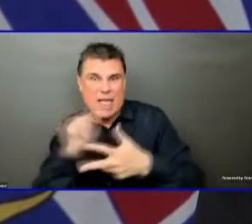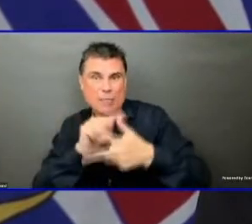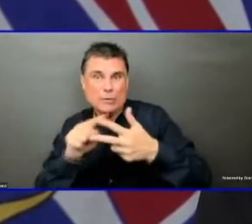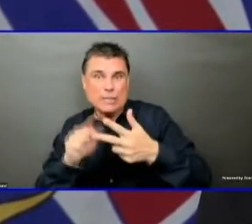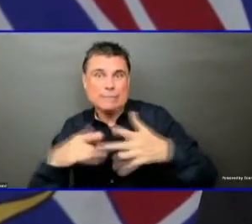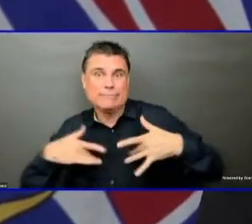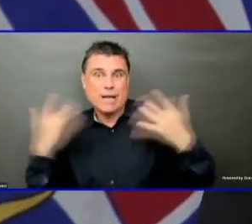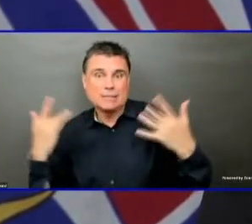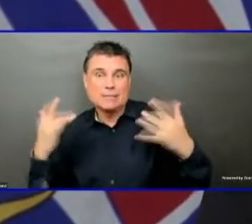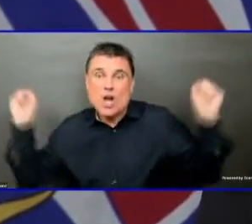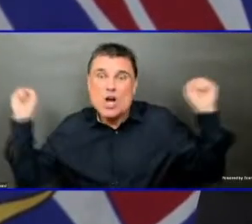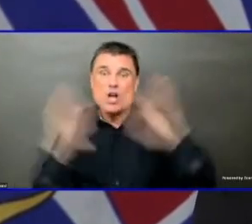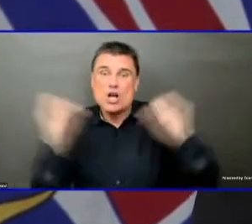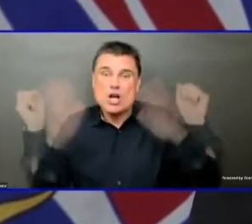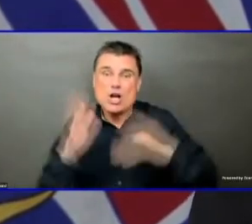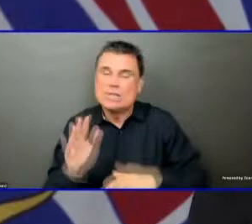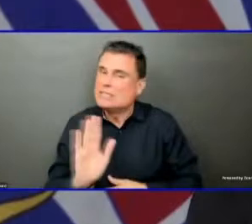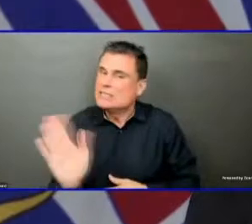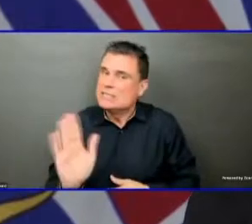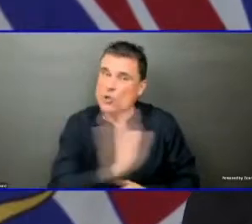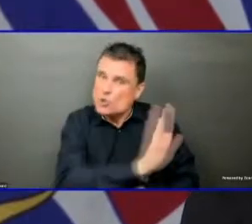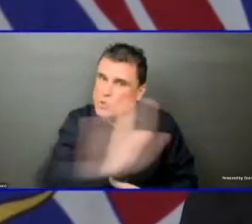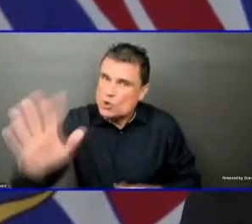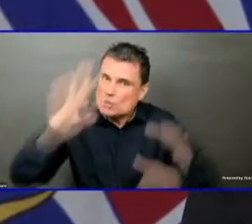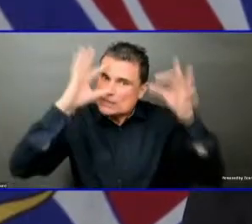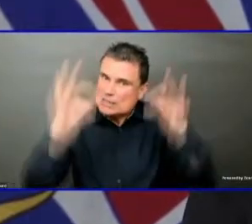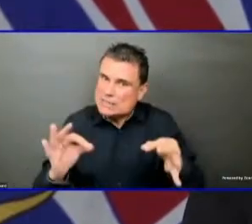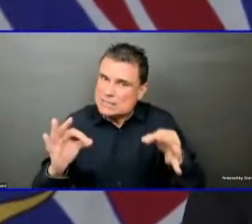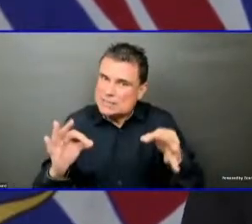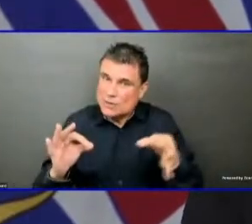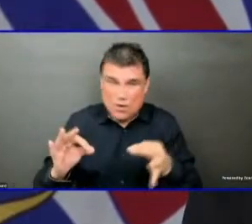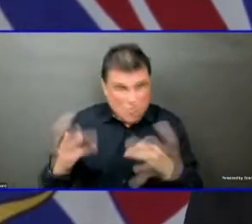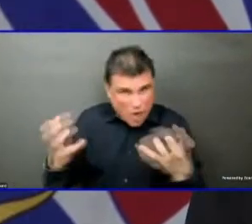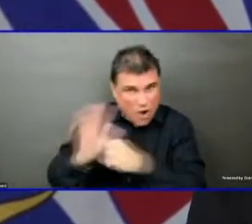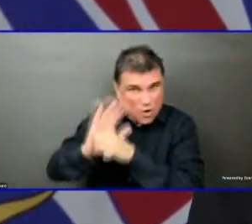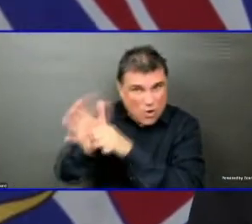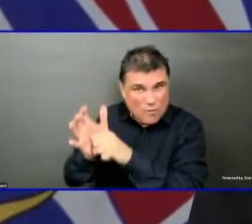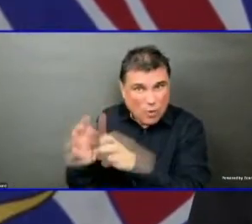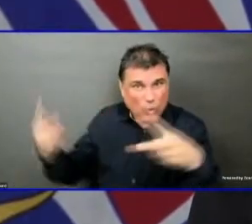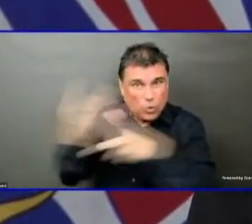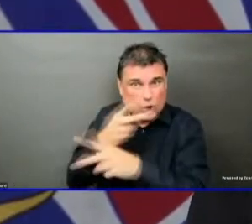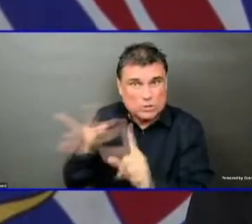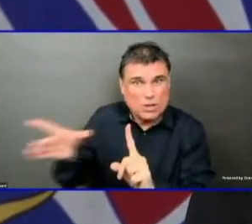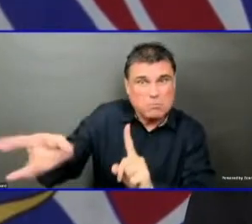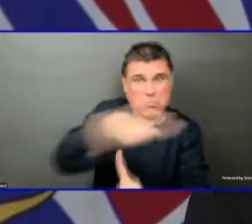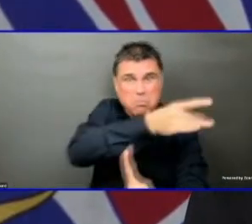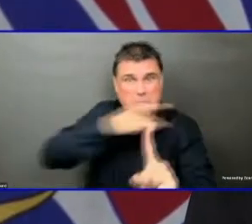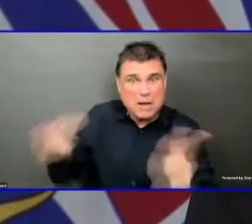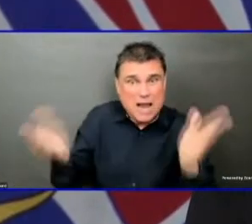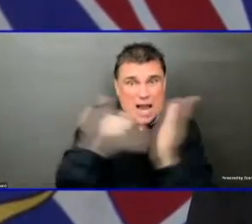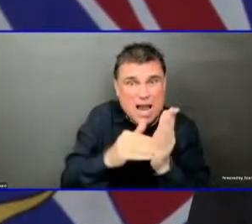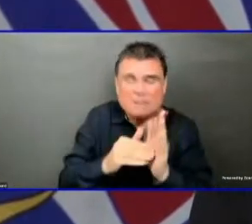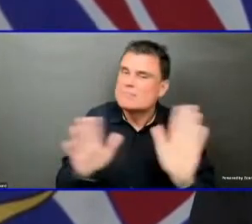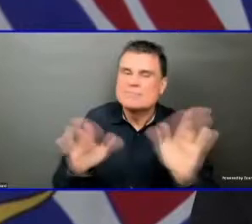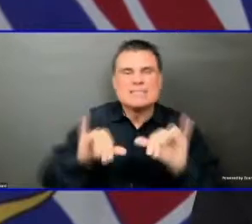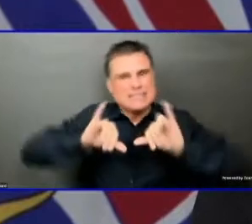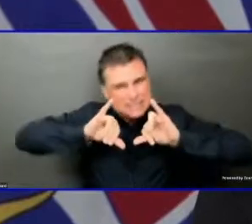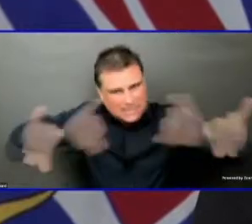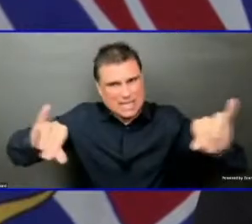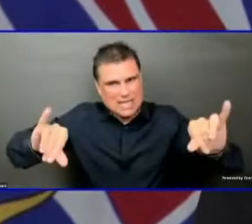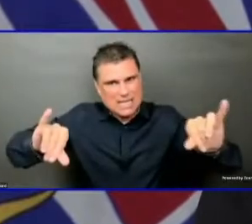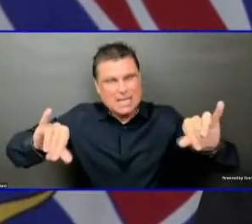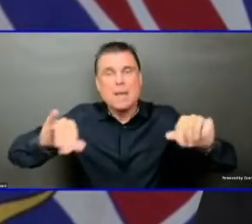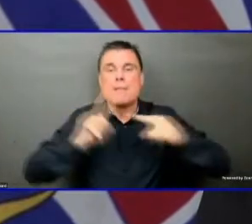even more. Whether we're in Whistler, Revelstoke, Prince Rupert, Victoria, the choice is ours